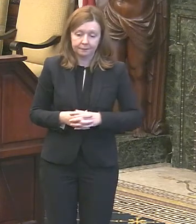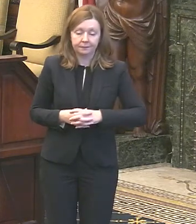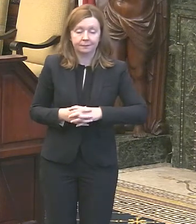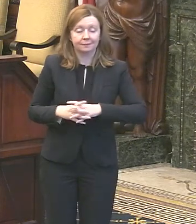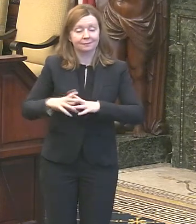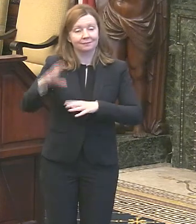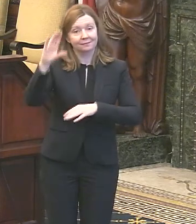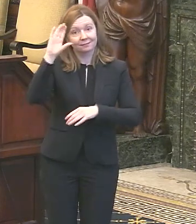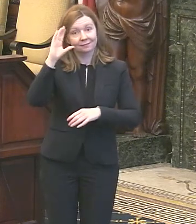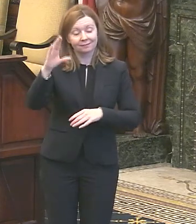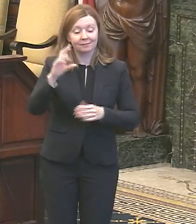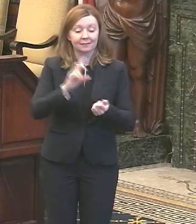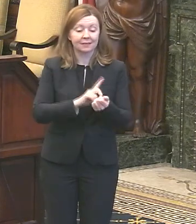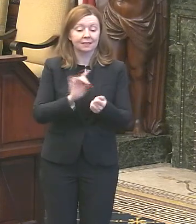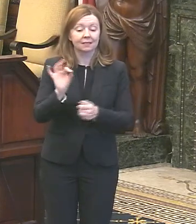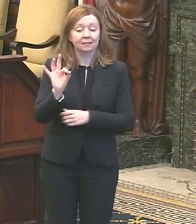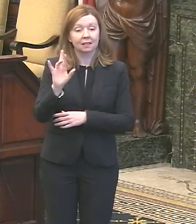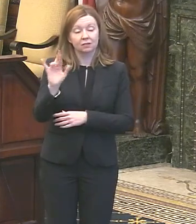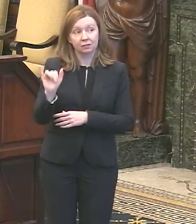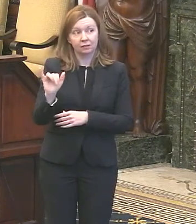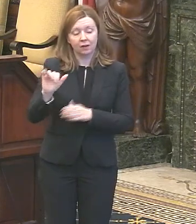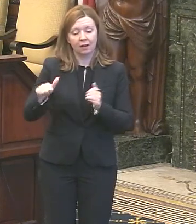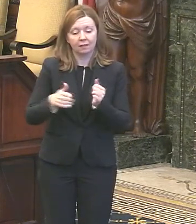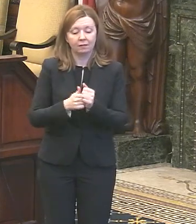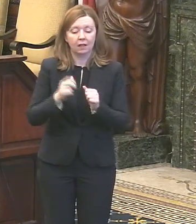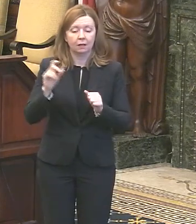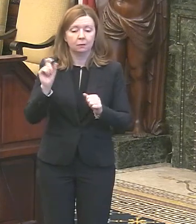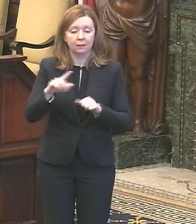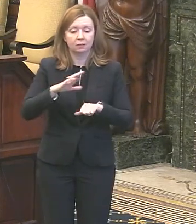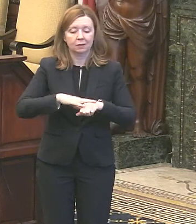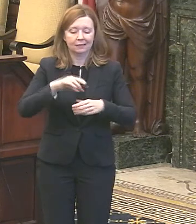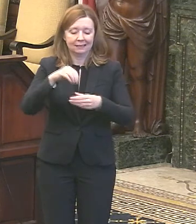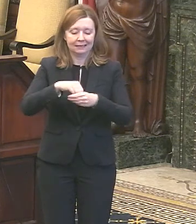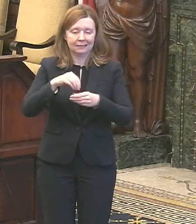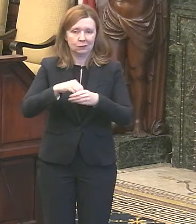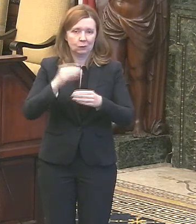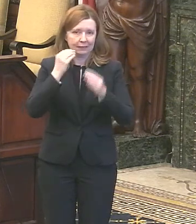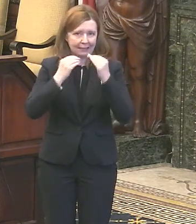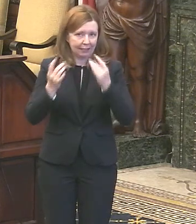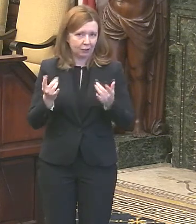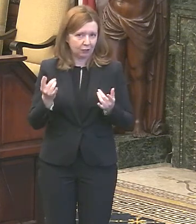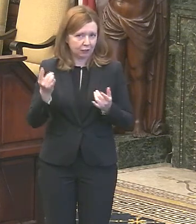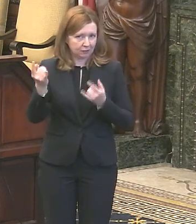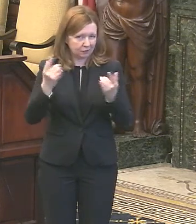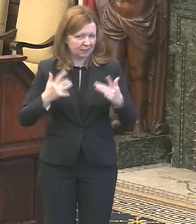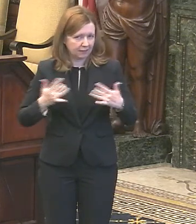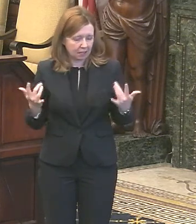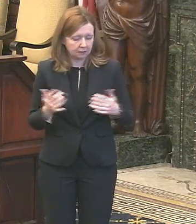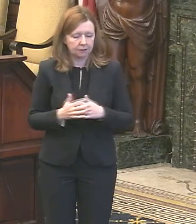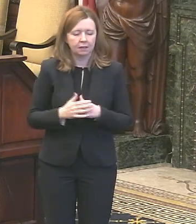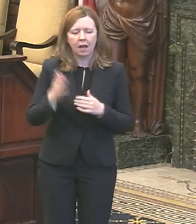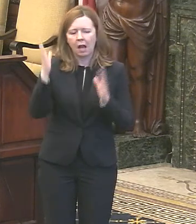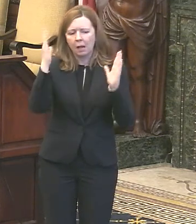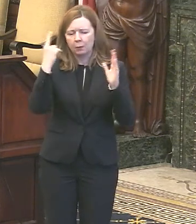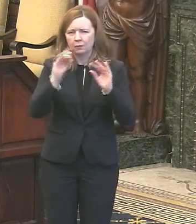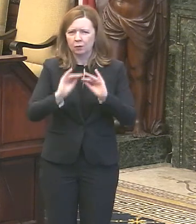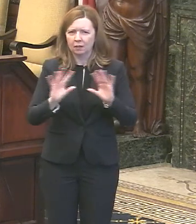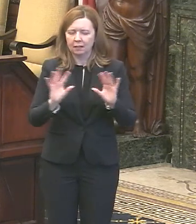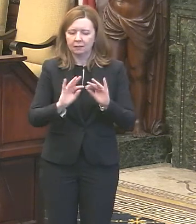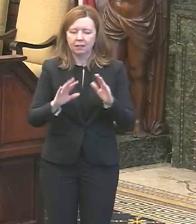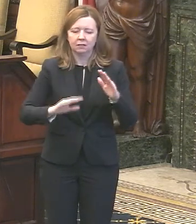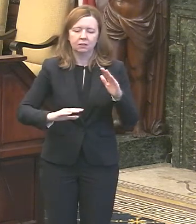Hi. Dr. Farley, another follow-up question on the indoor catered events. I'm hoping for clarification on what